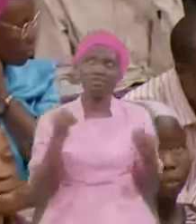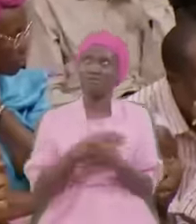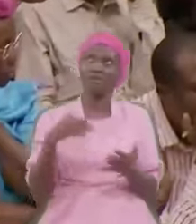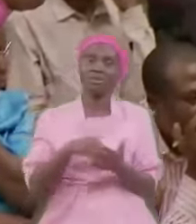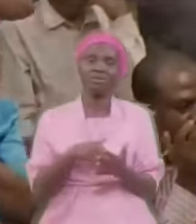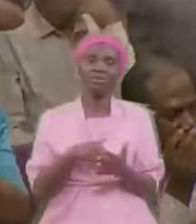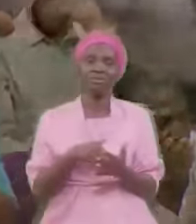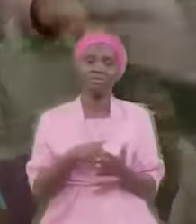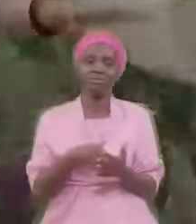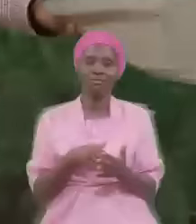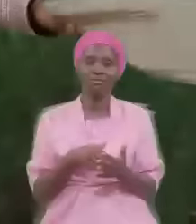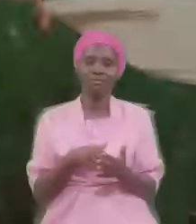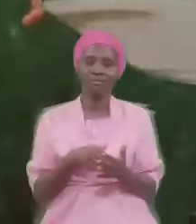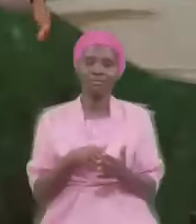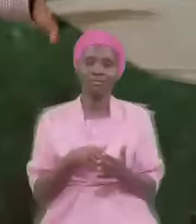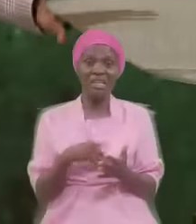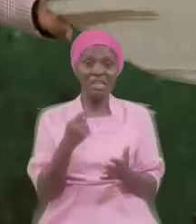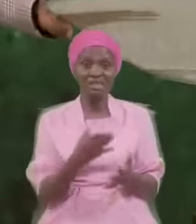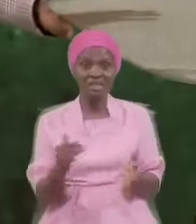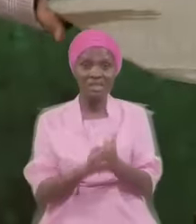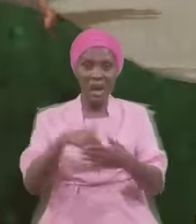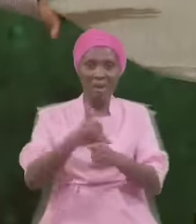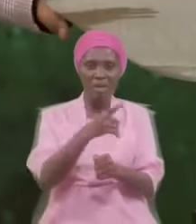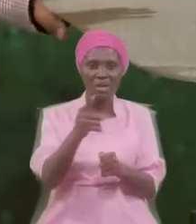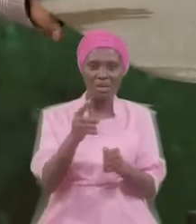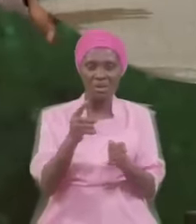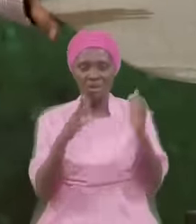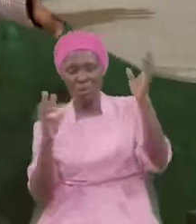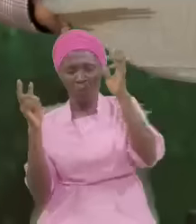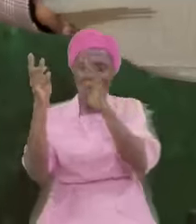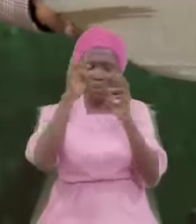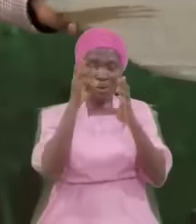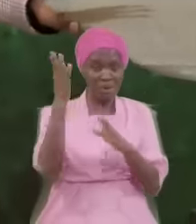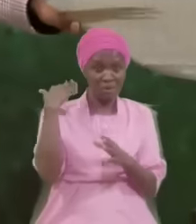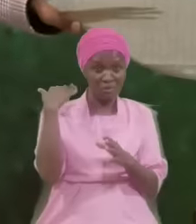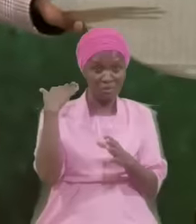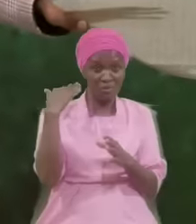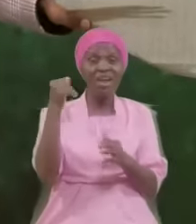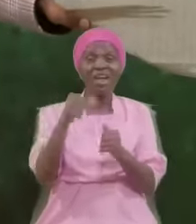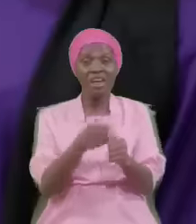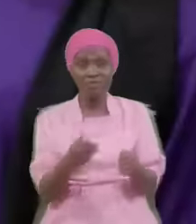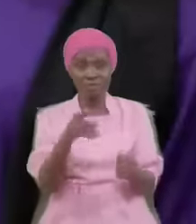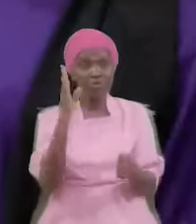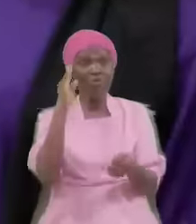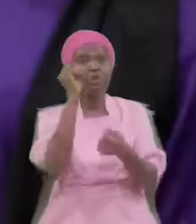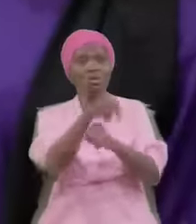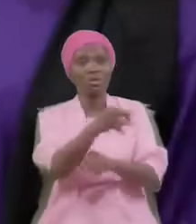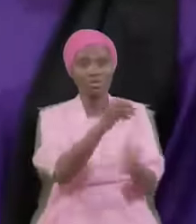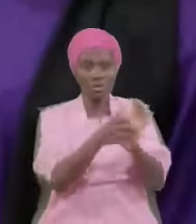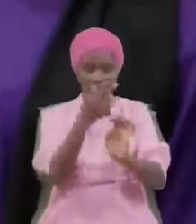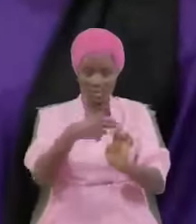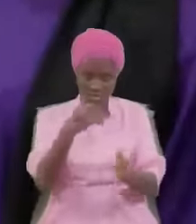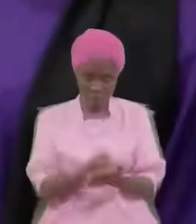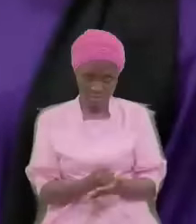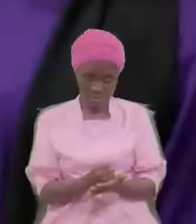things that got you worried, fretting in the past, everything conquered in Jesus' name. Look at